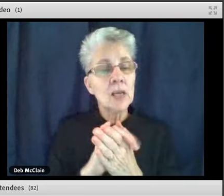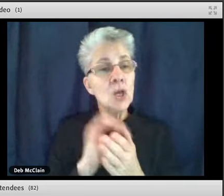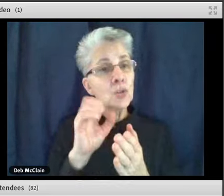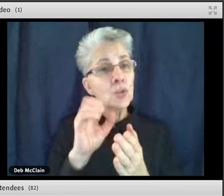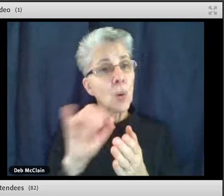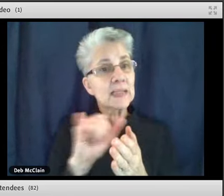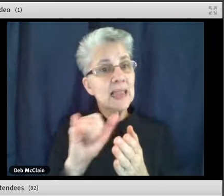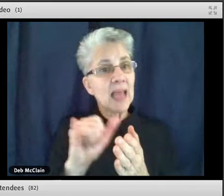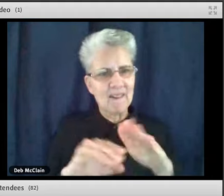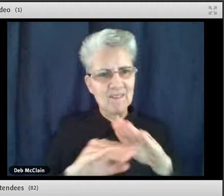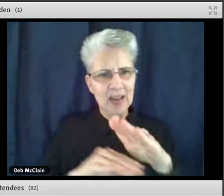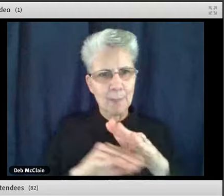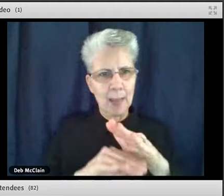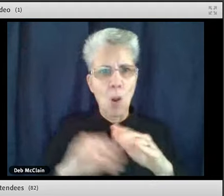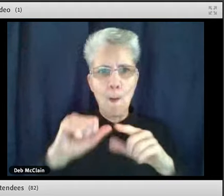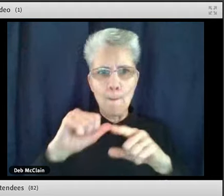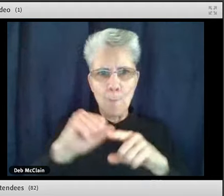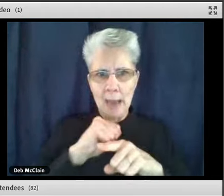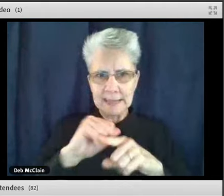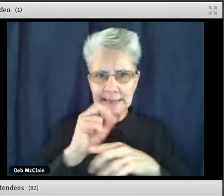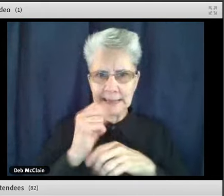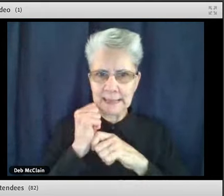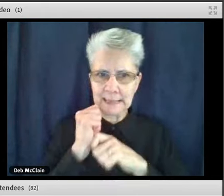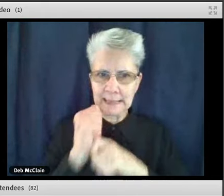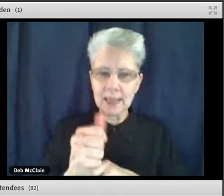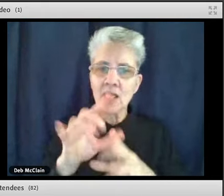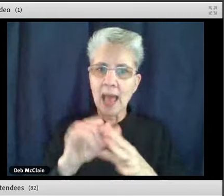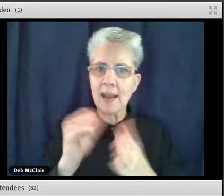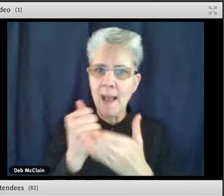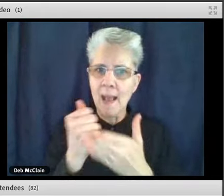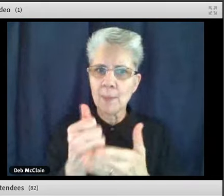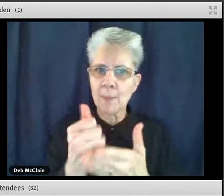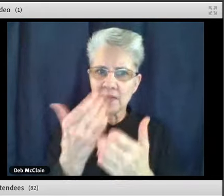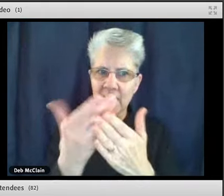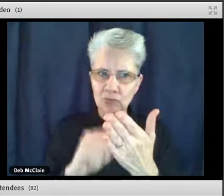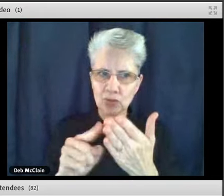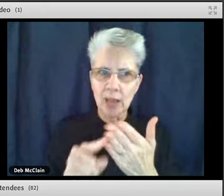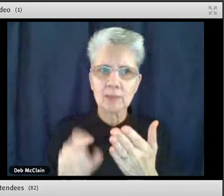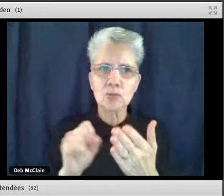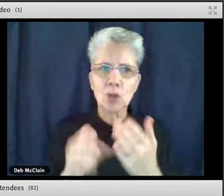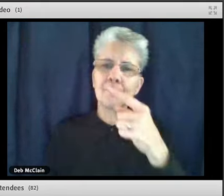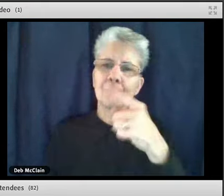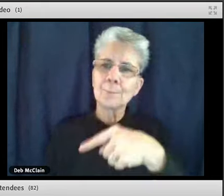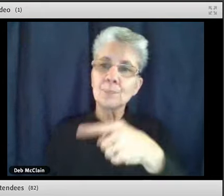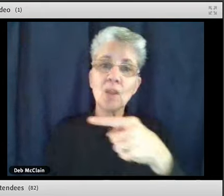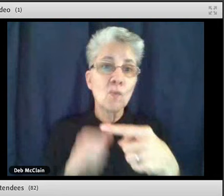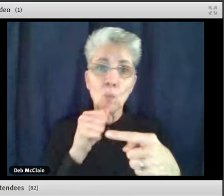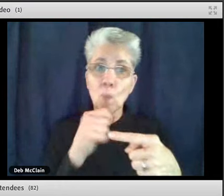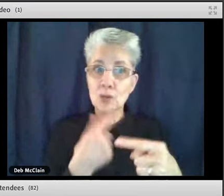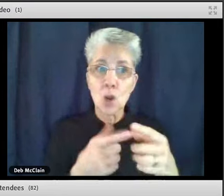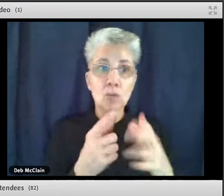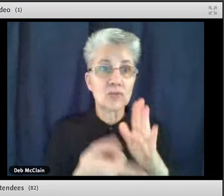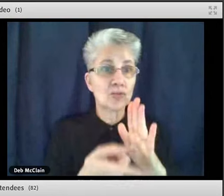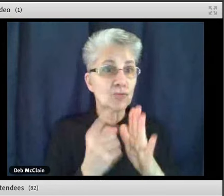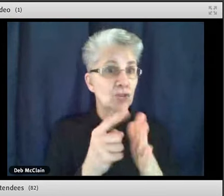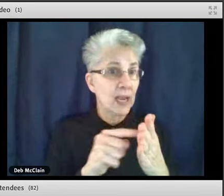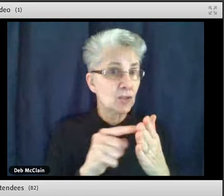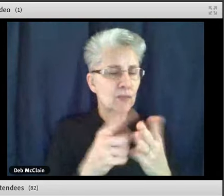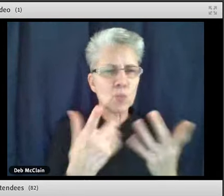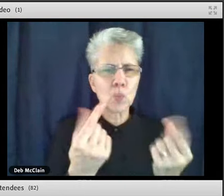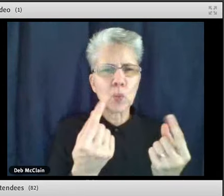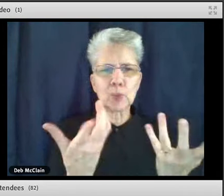fake. And some of the first uses of fake news popped up in at least 1890. Sometimes they're spread as a joke or a